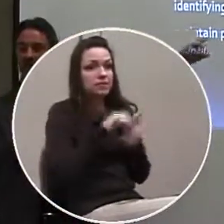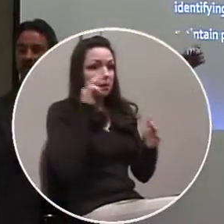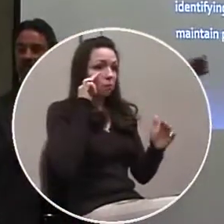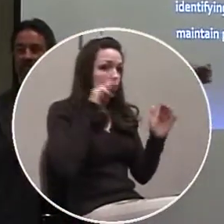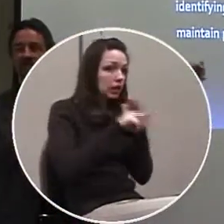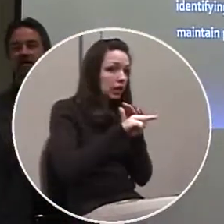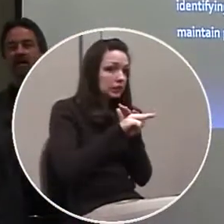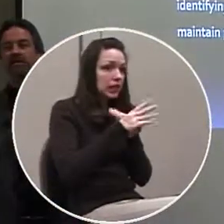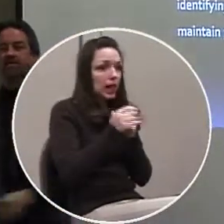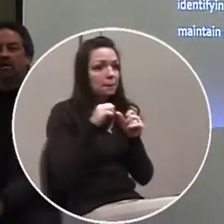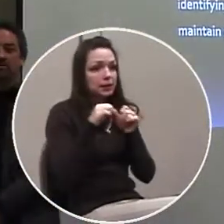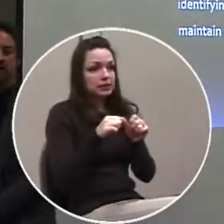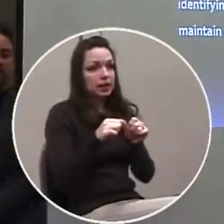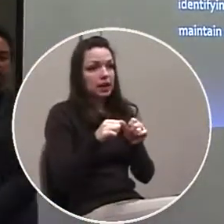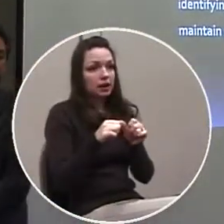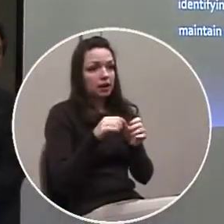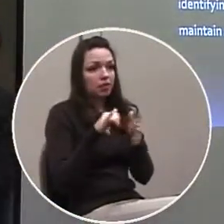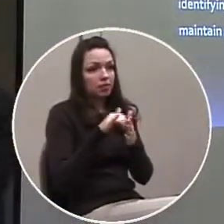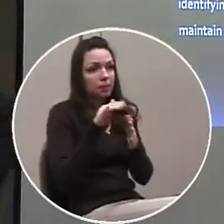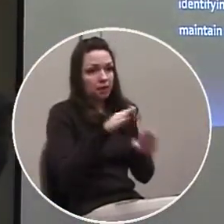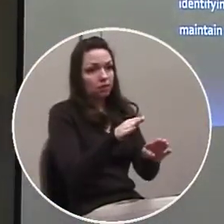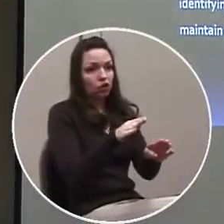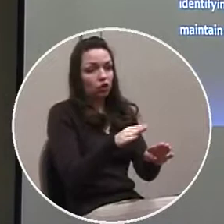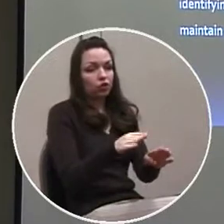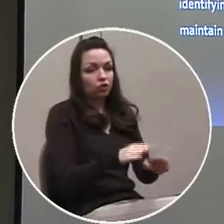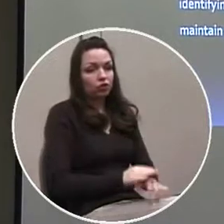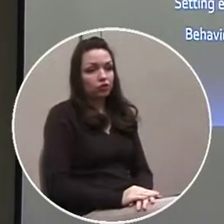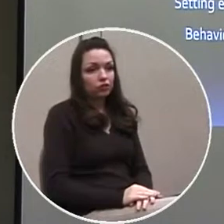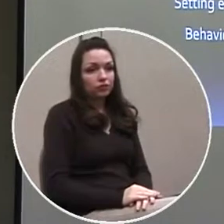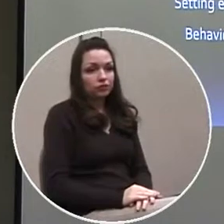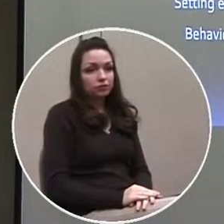predict and maintain the target behavior.